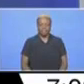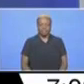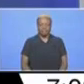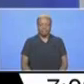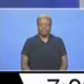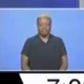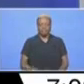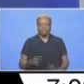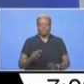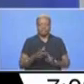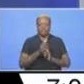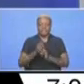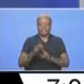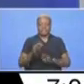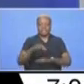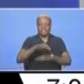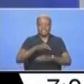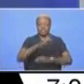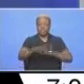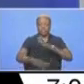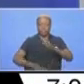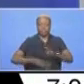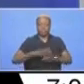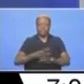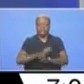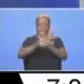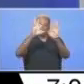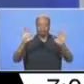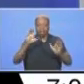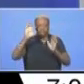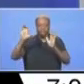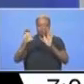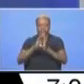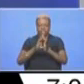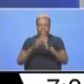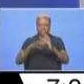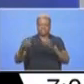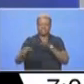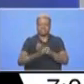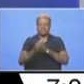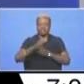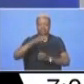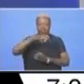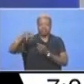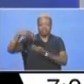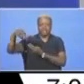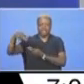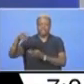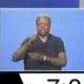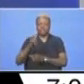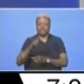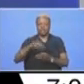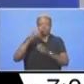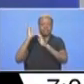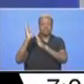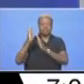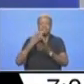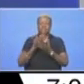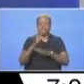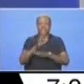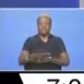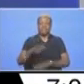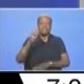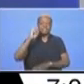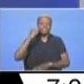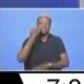the United Nations and the world to get a clearer picture of the devastation of Hurricane Dorian on the Bahamas. Good evening, I'm Jiminita Swain, and